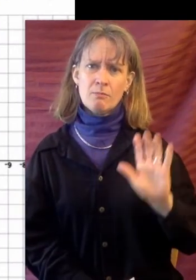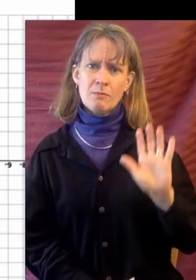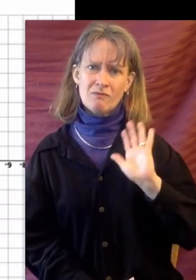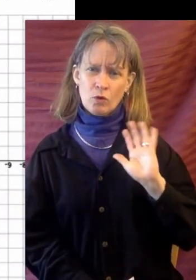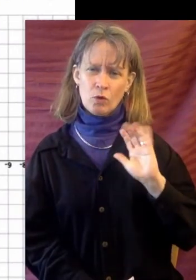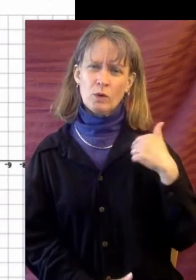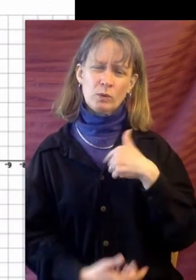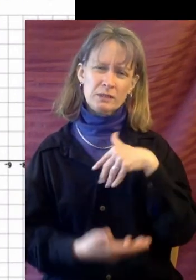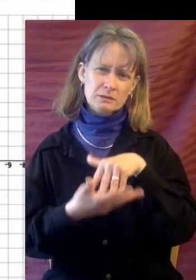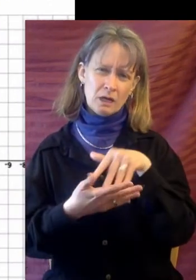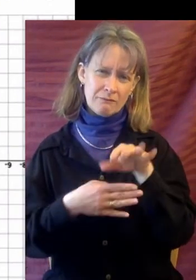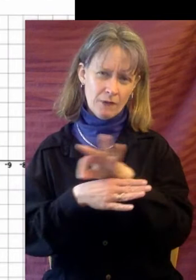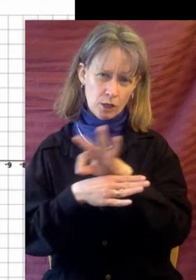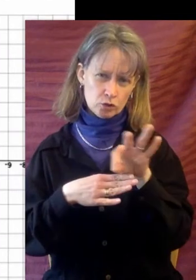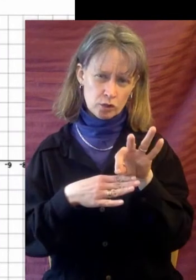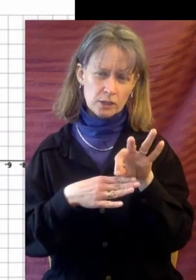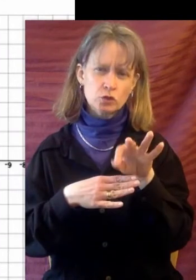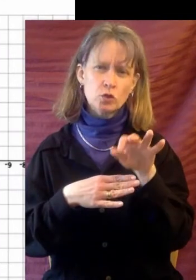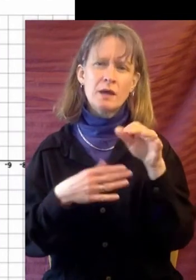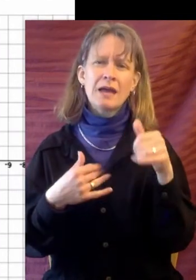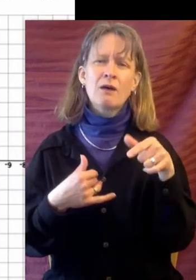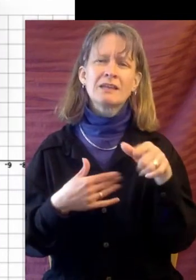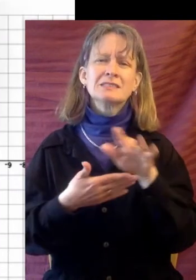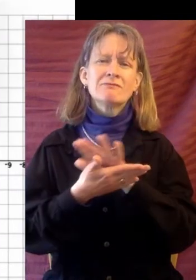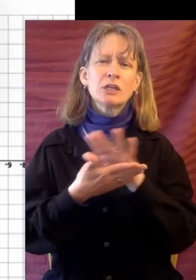a reminder on what to do.